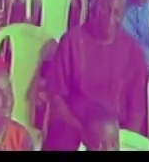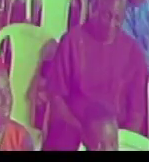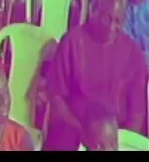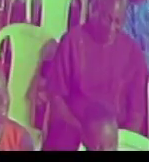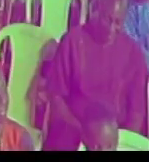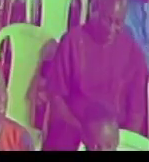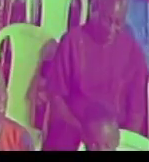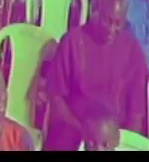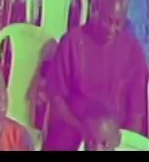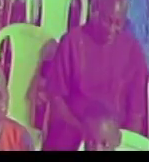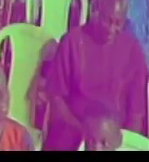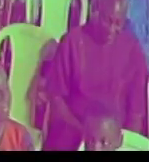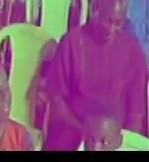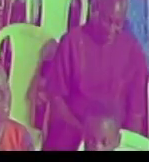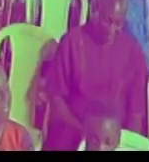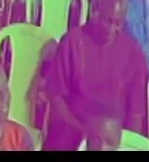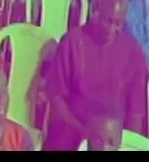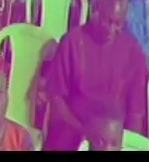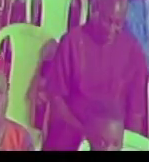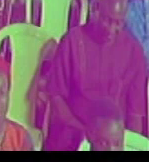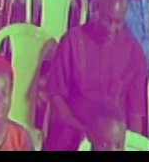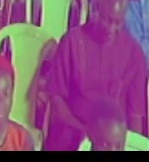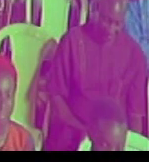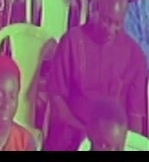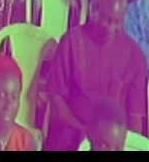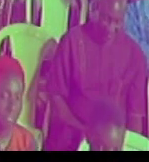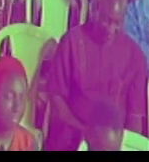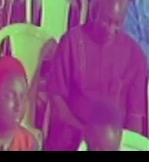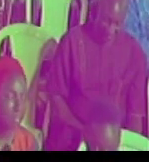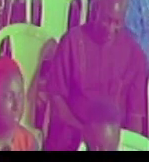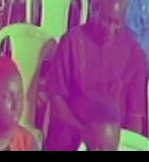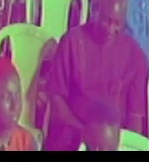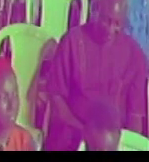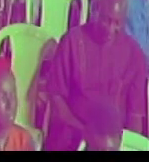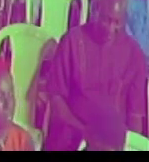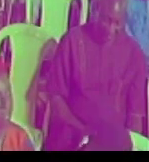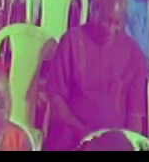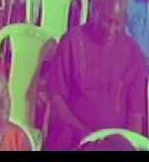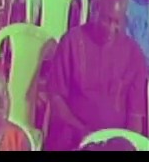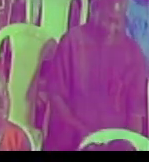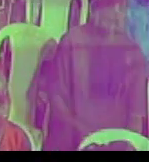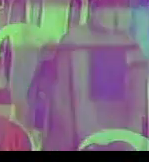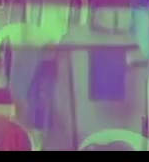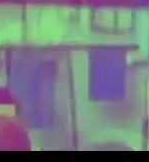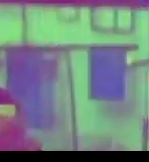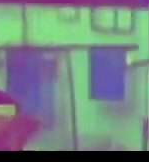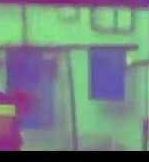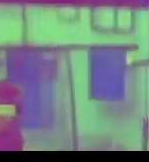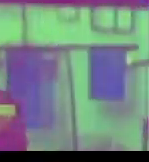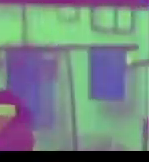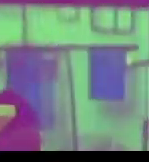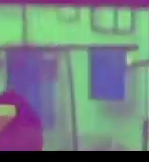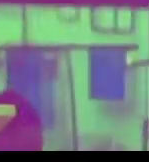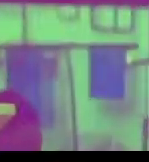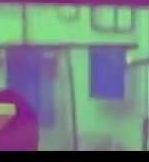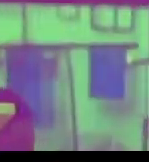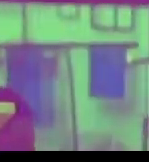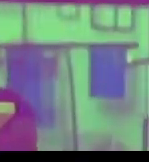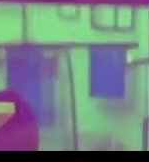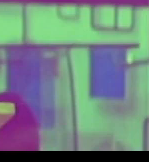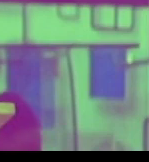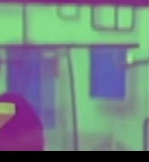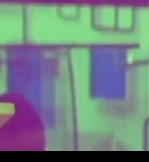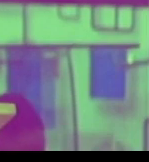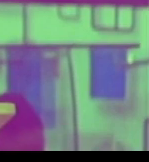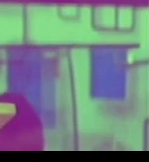Put your hands together for Jesus, saved from sin, and healed, delivered from all